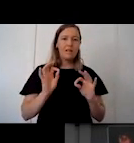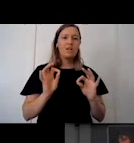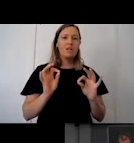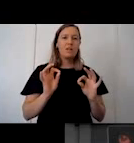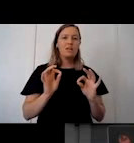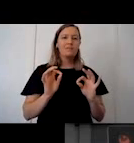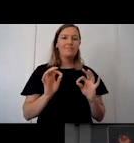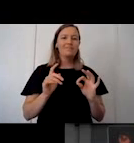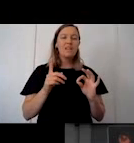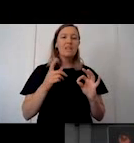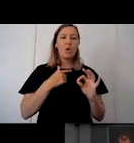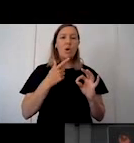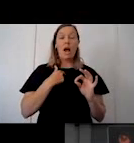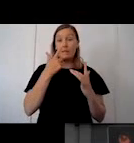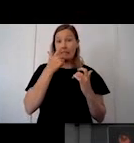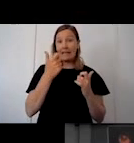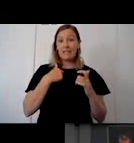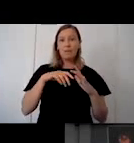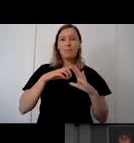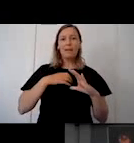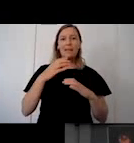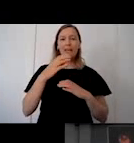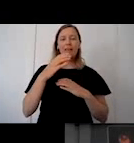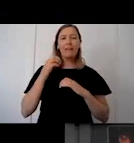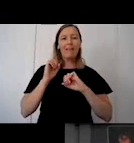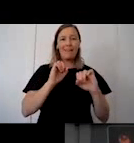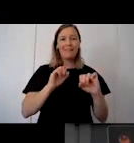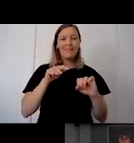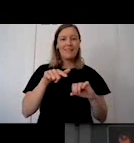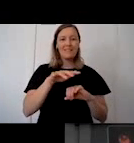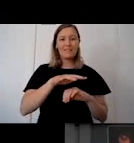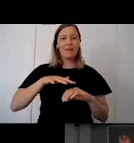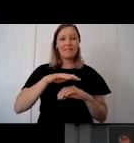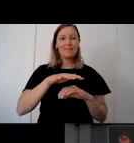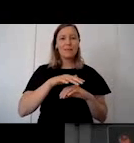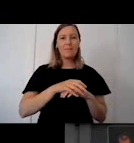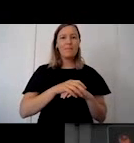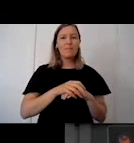being your guest there, I've shot a couple of videos.